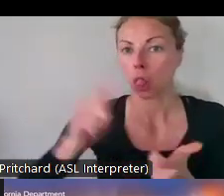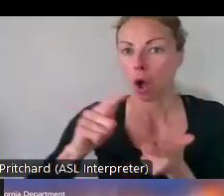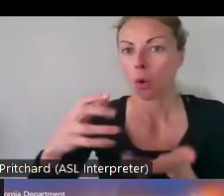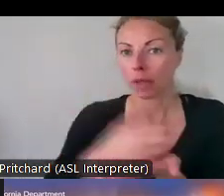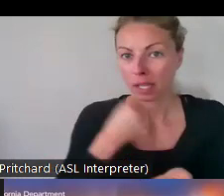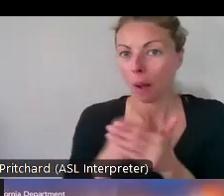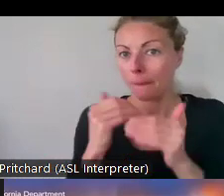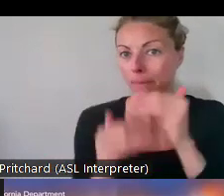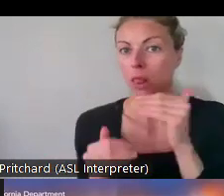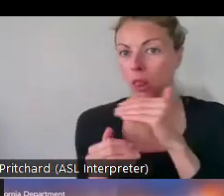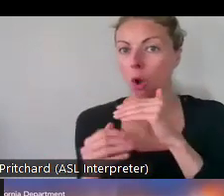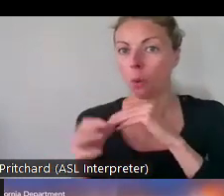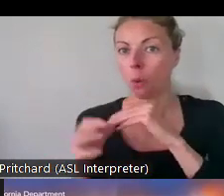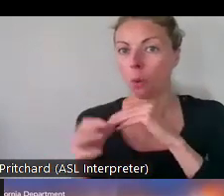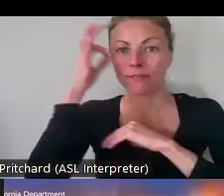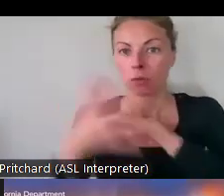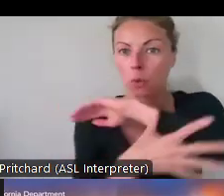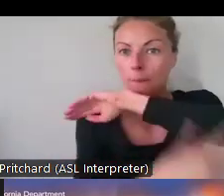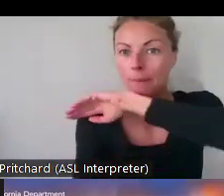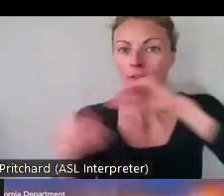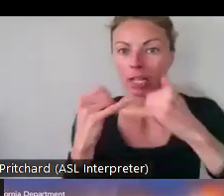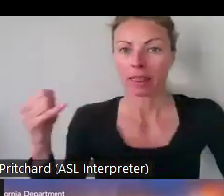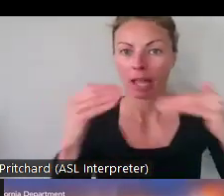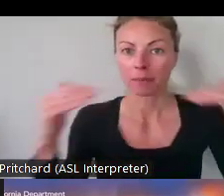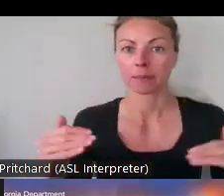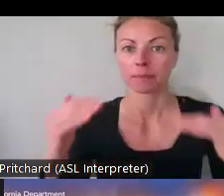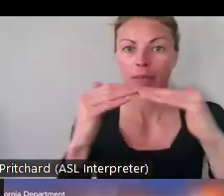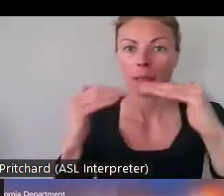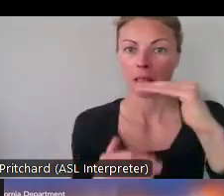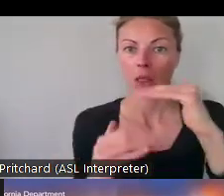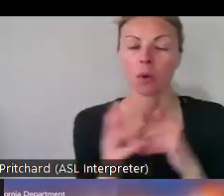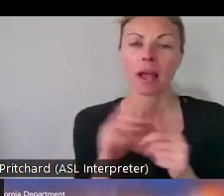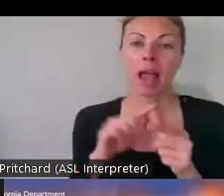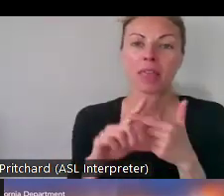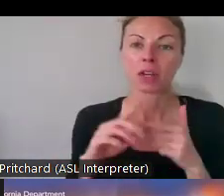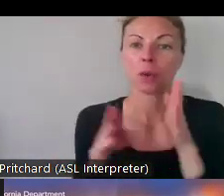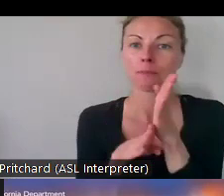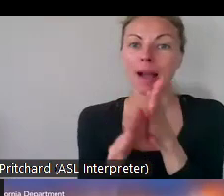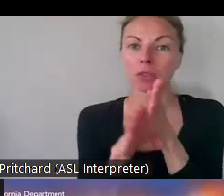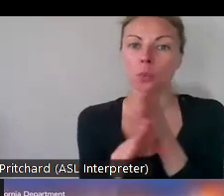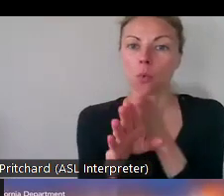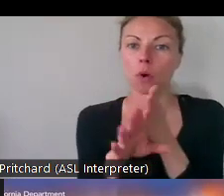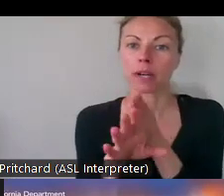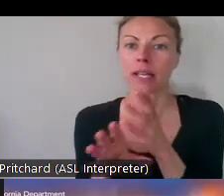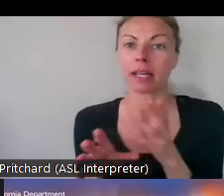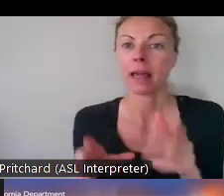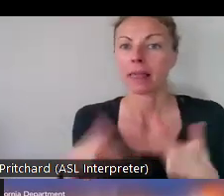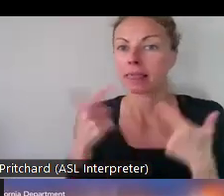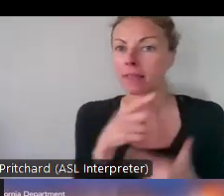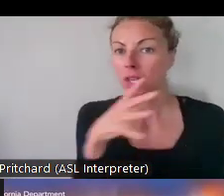below the federal poverty line, minority, geographically isolated or living in rural